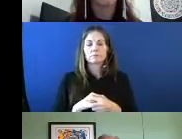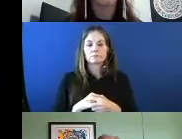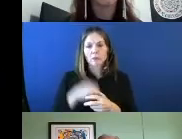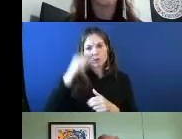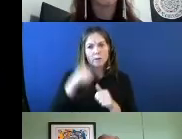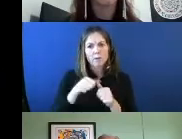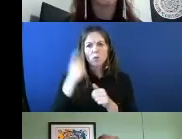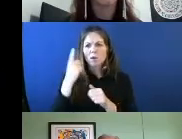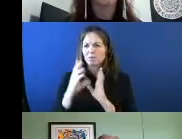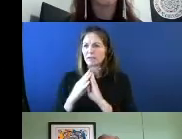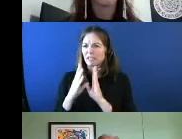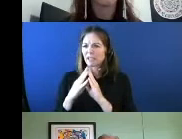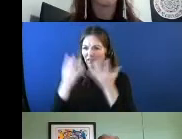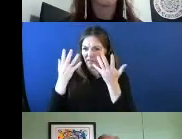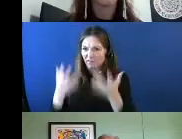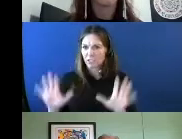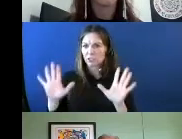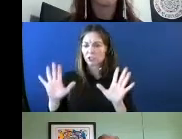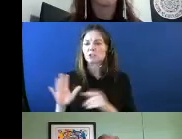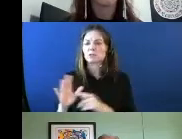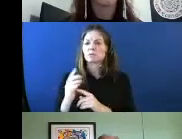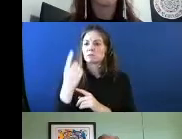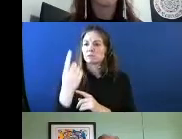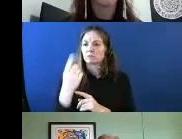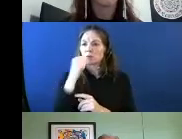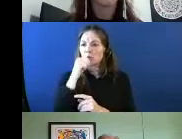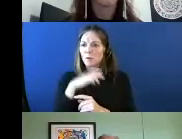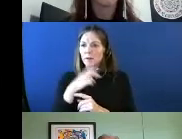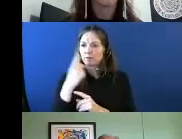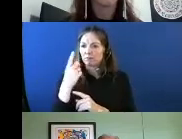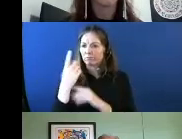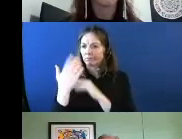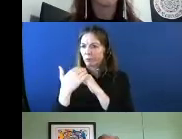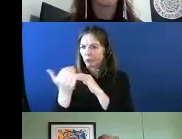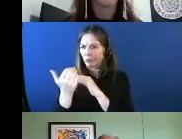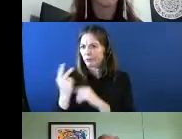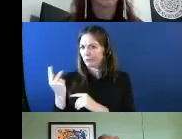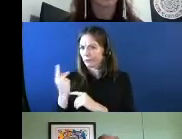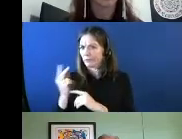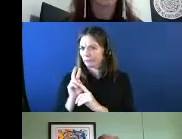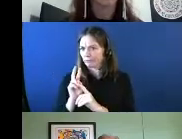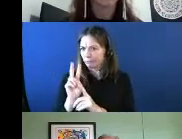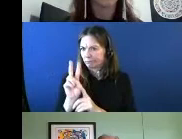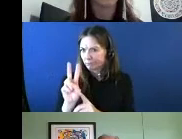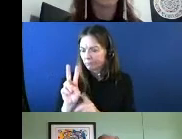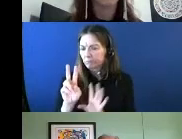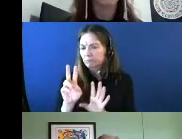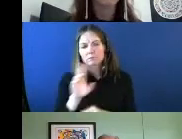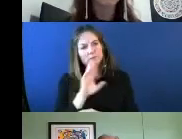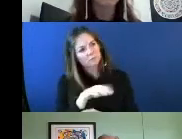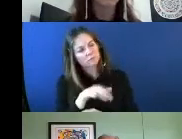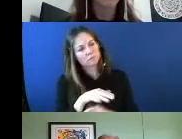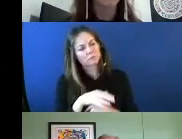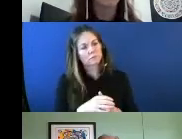research team meeting, one of the women sort of pulled myself and another researcher aside and said